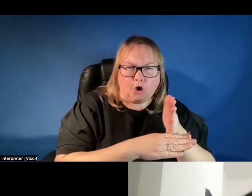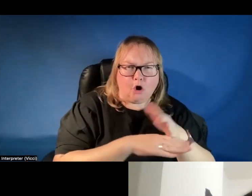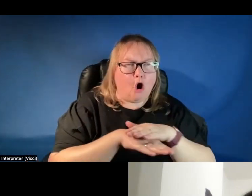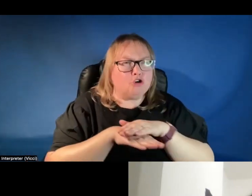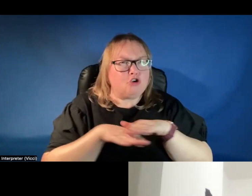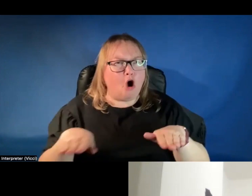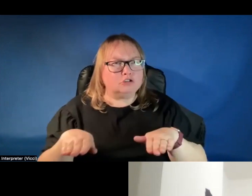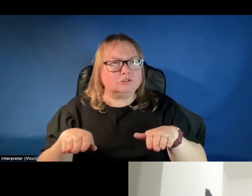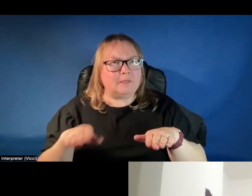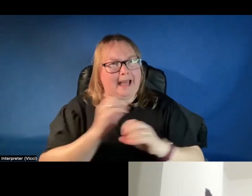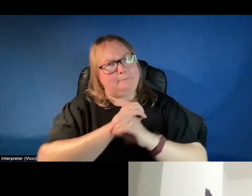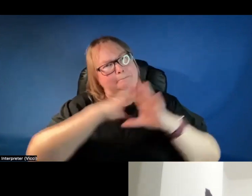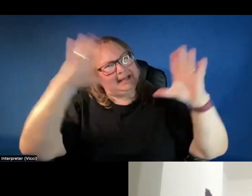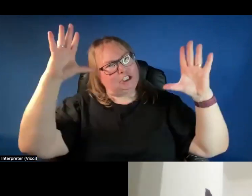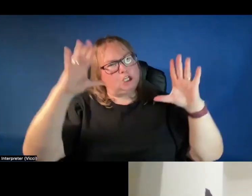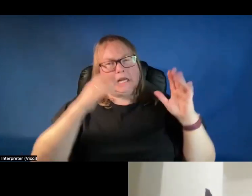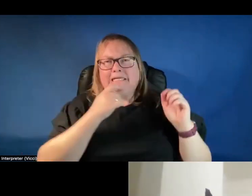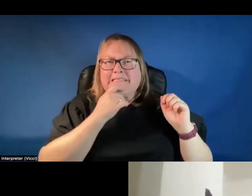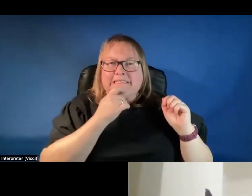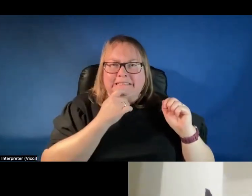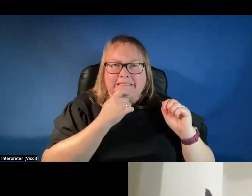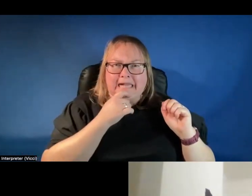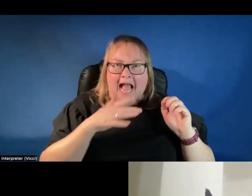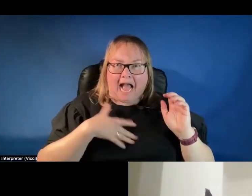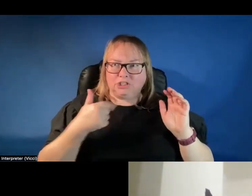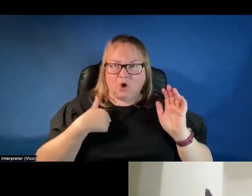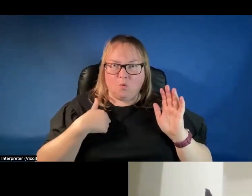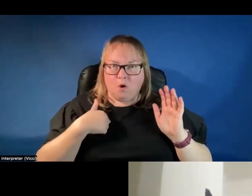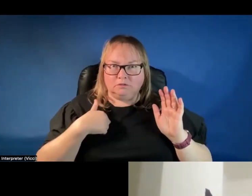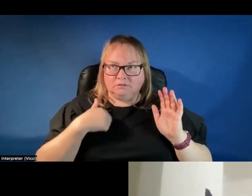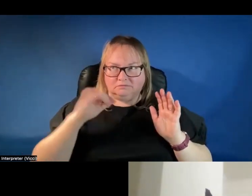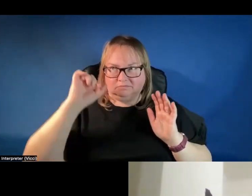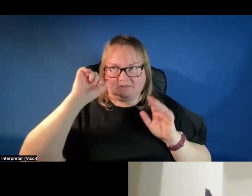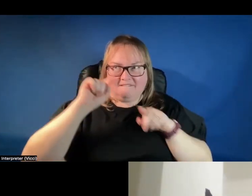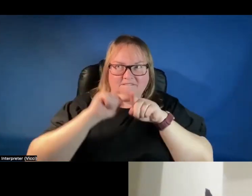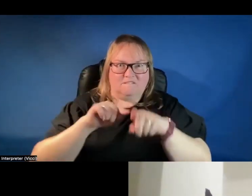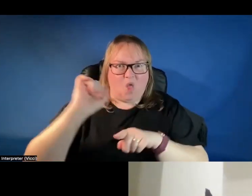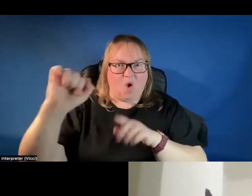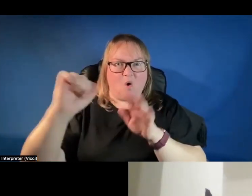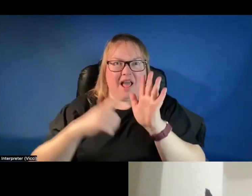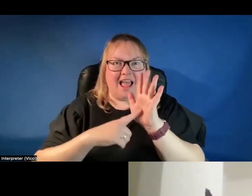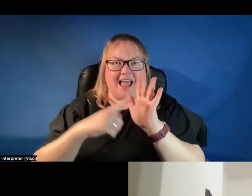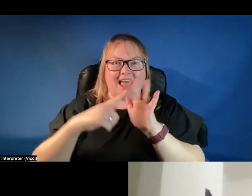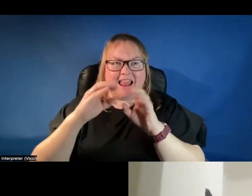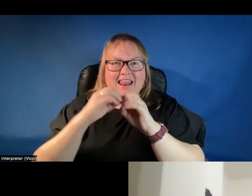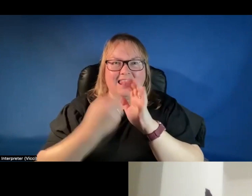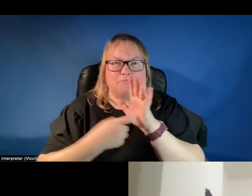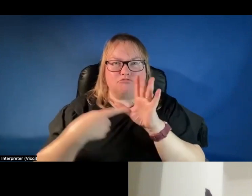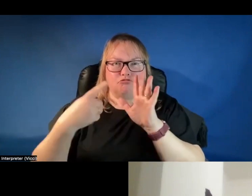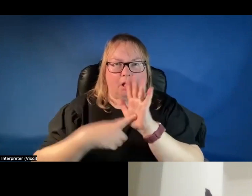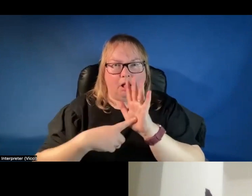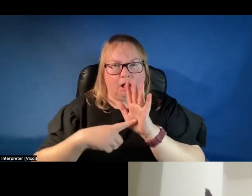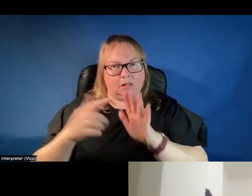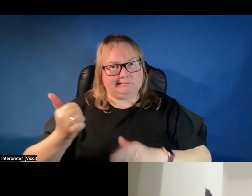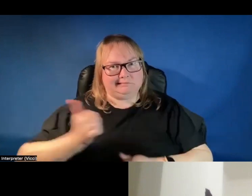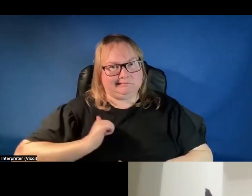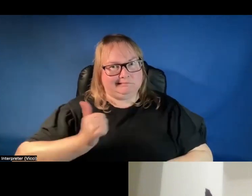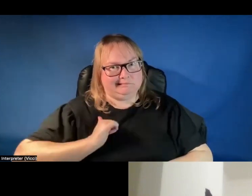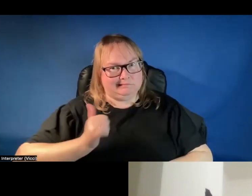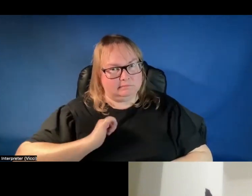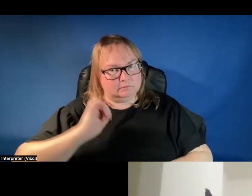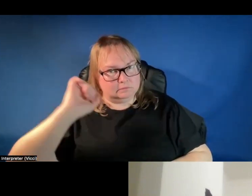is echoing neoliberal capitalist expectations of the body, but I wonder if there's an interesting